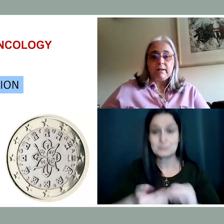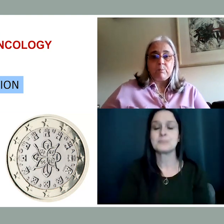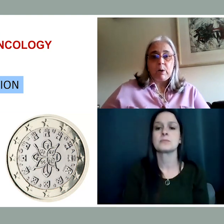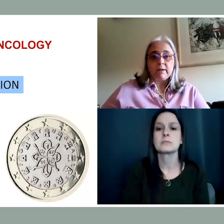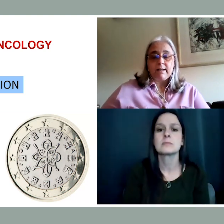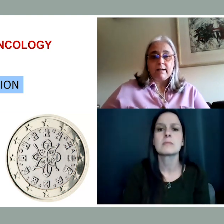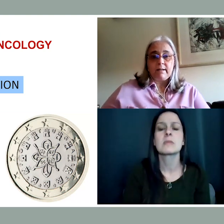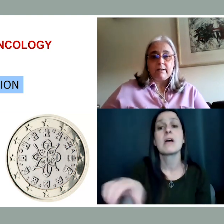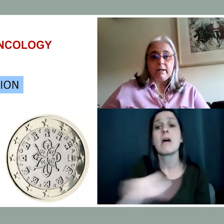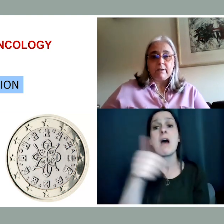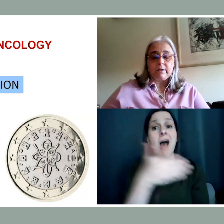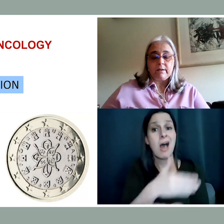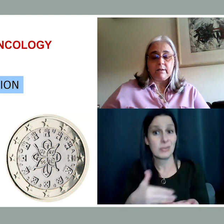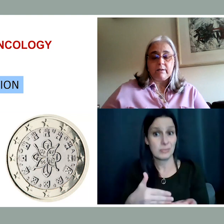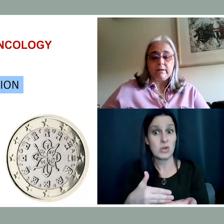other